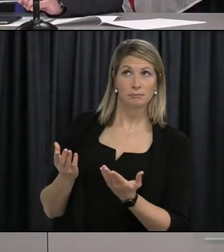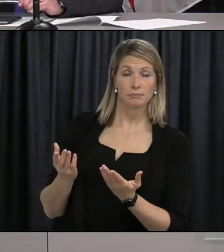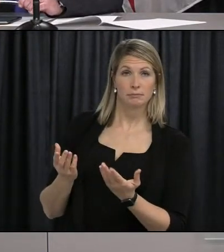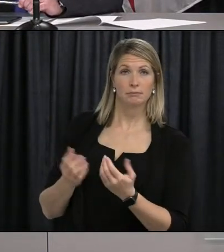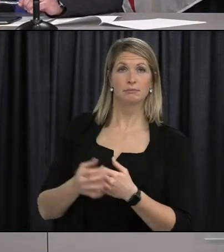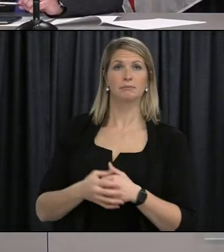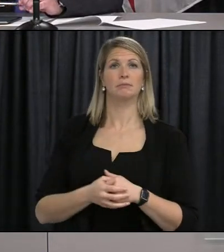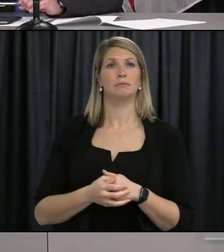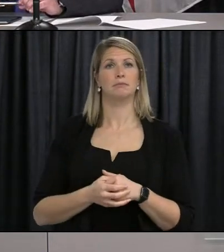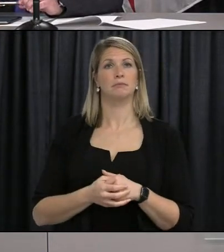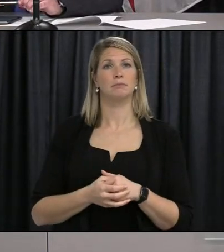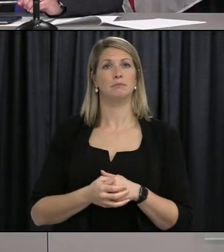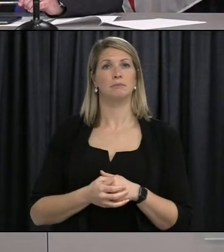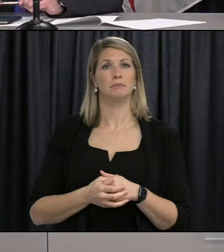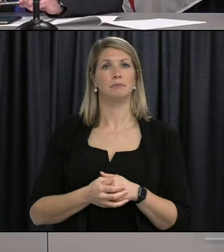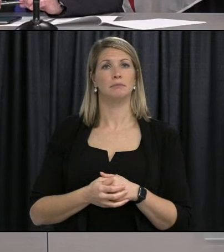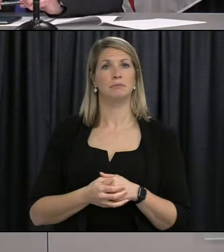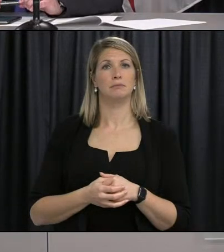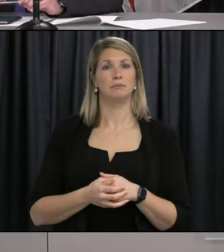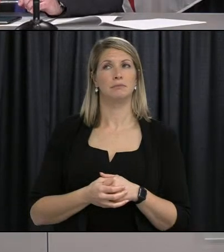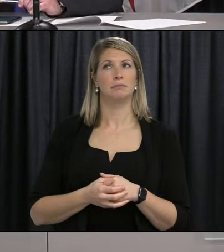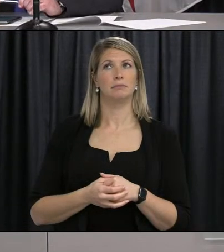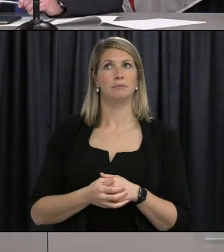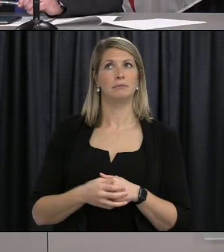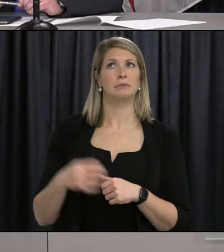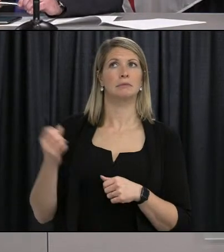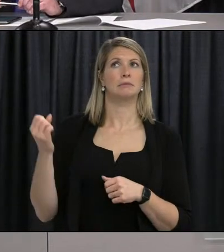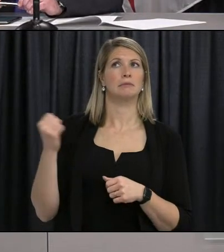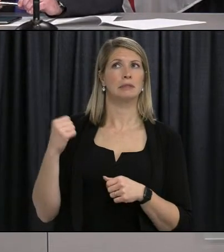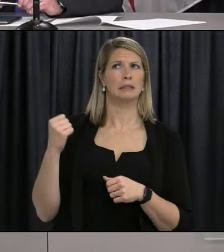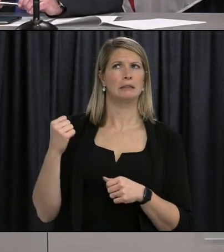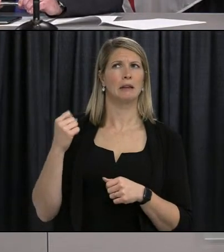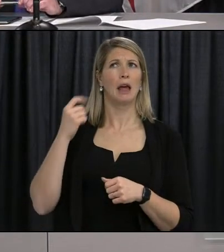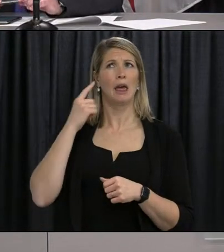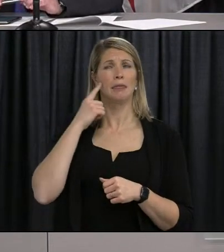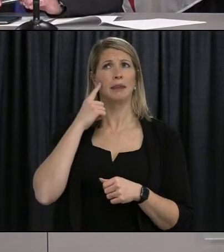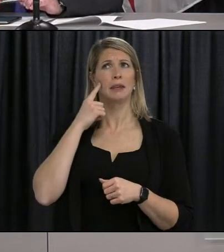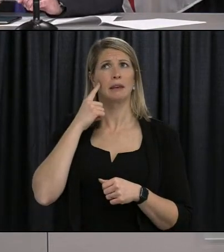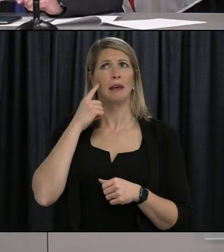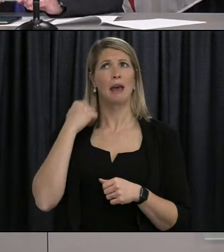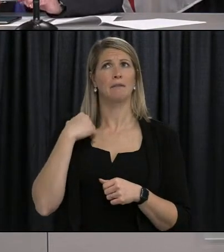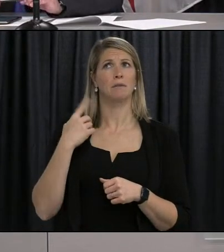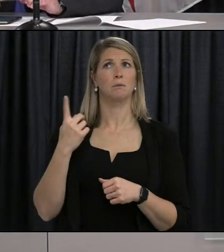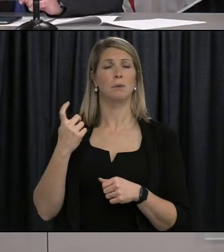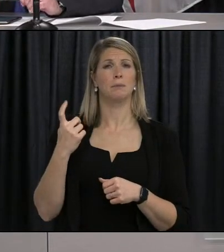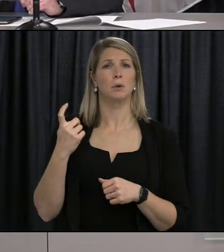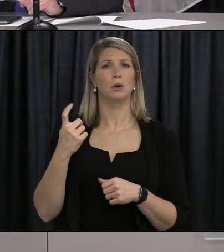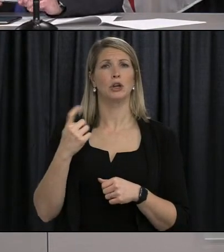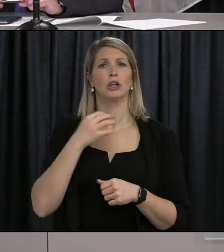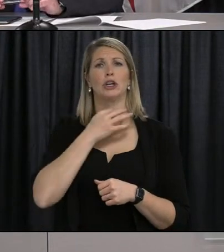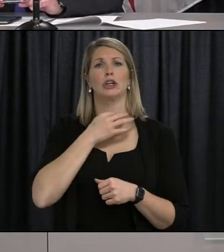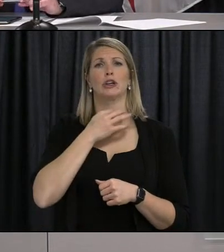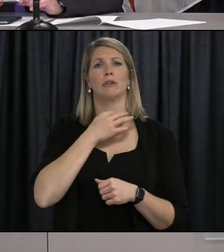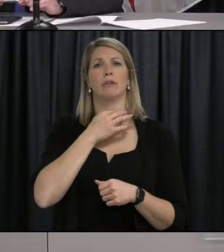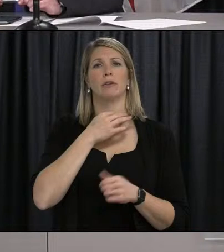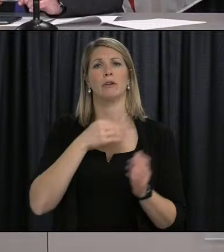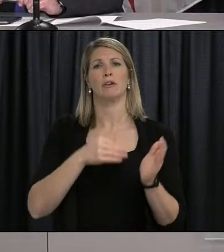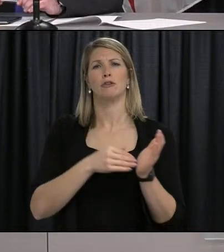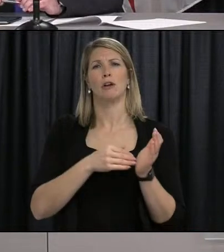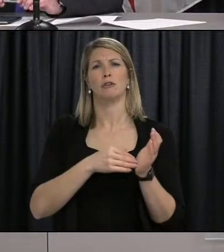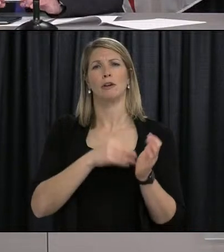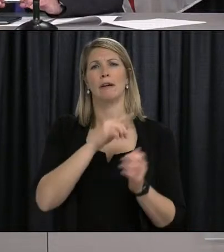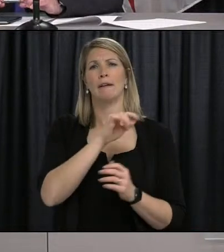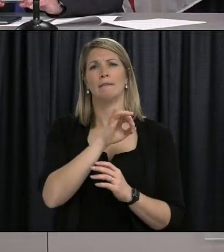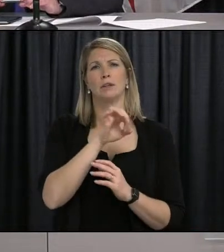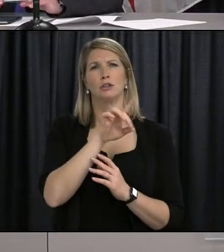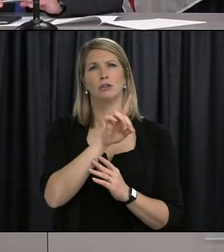Yes, forgive me if this is best kind of deferred back to the department, but Dr. Fitzgerald, I'm wondering if there's been any changes or increases to hospital